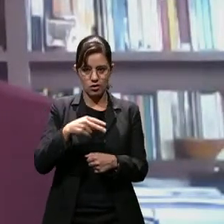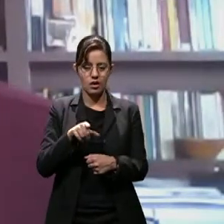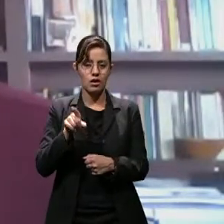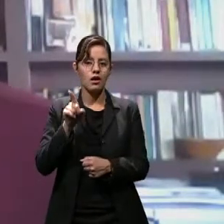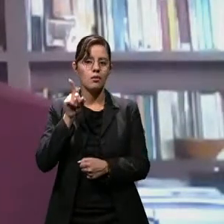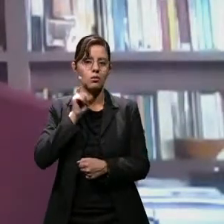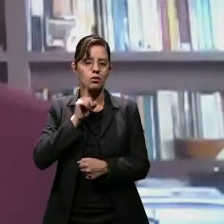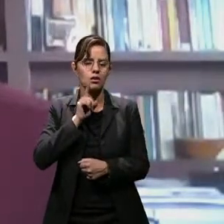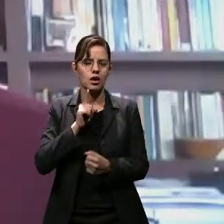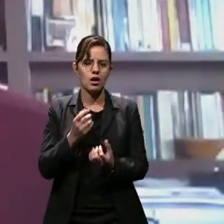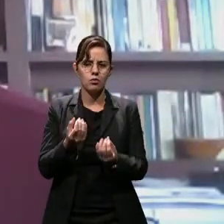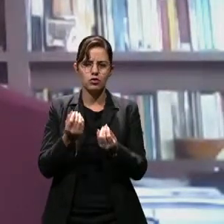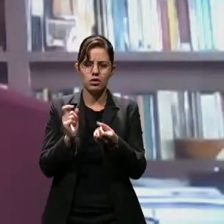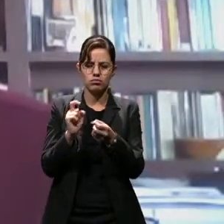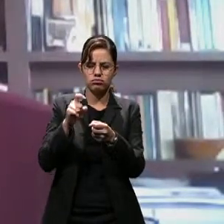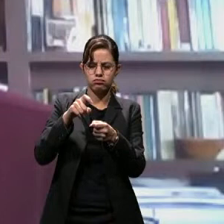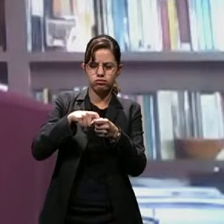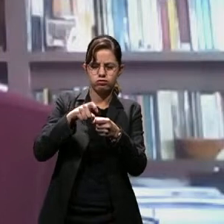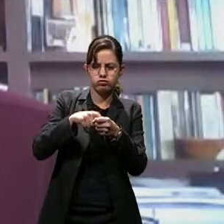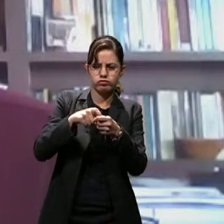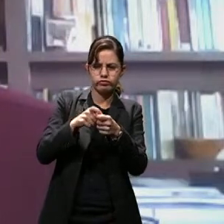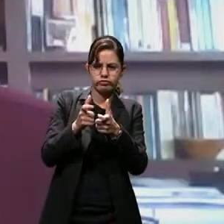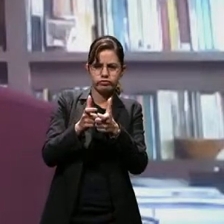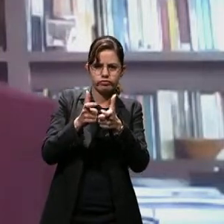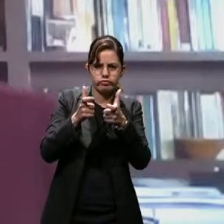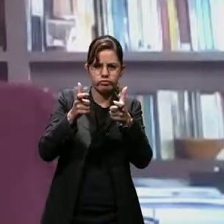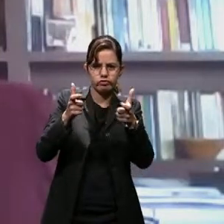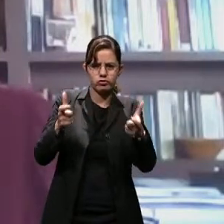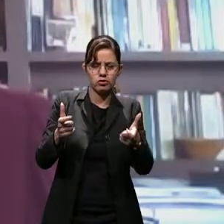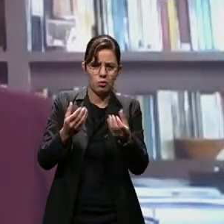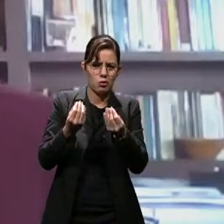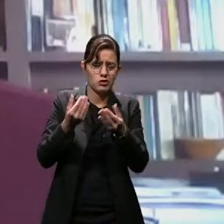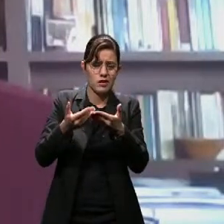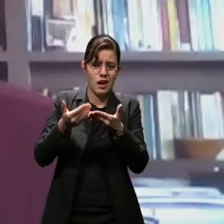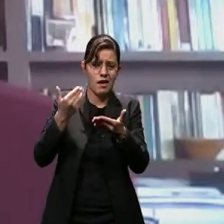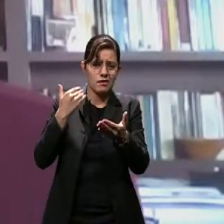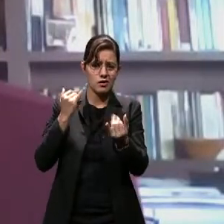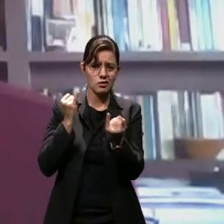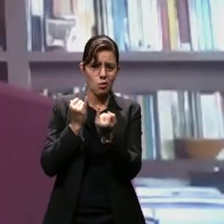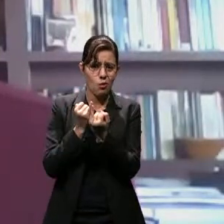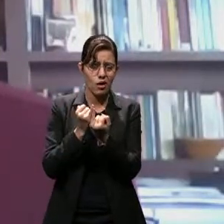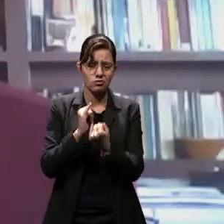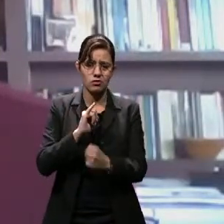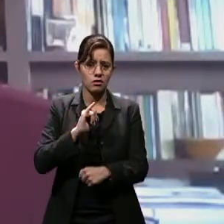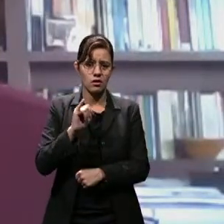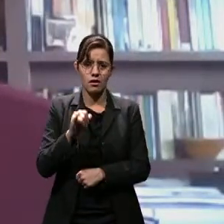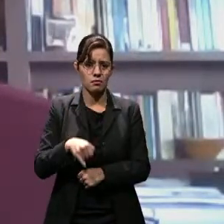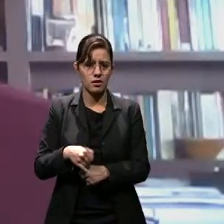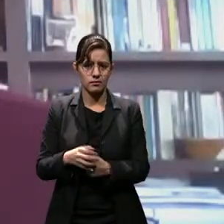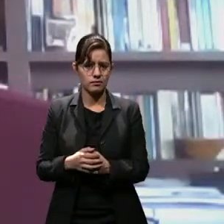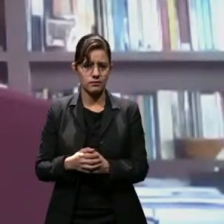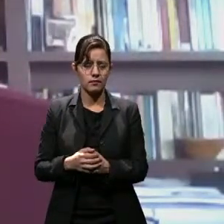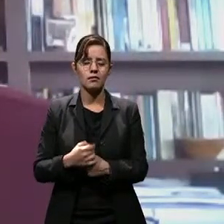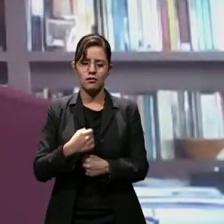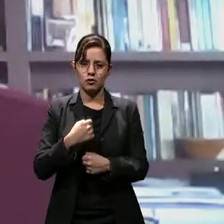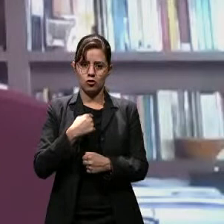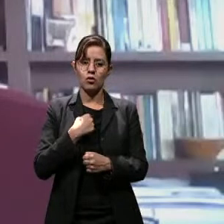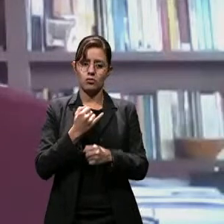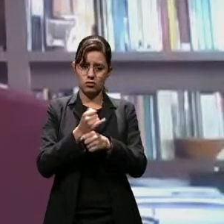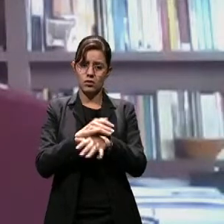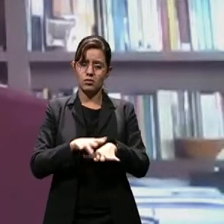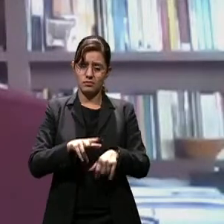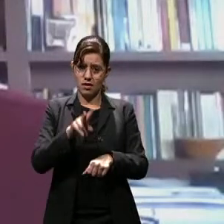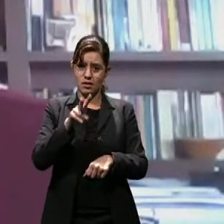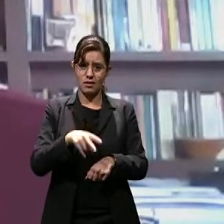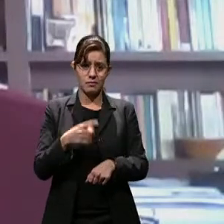the largest number of women in political positions in the executive and legislative branches.